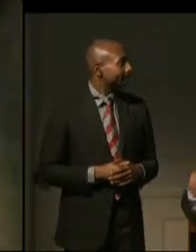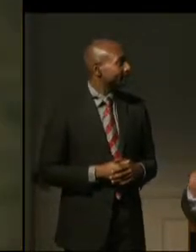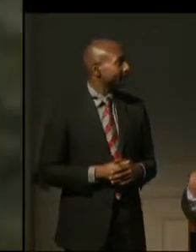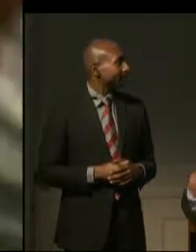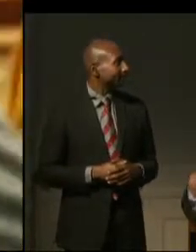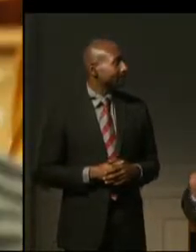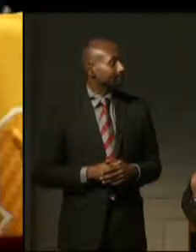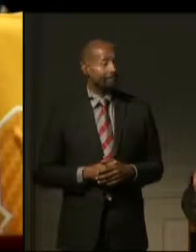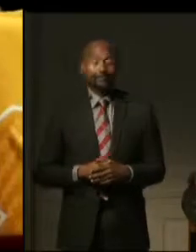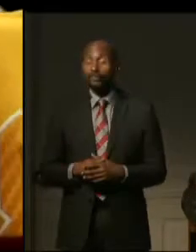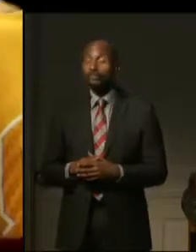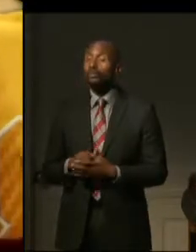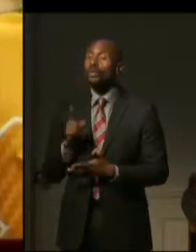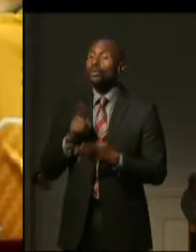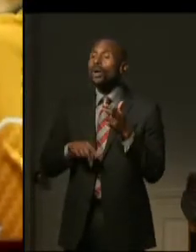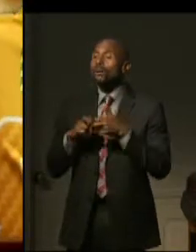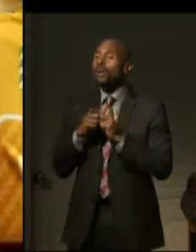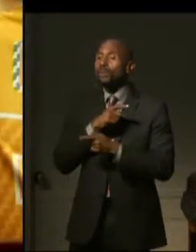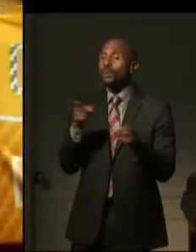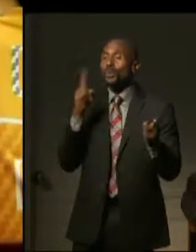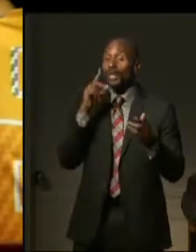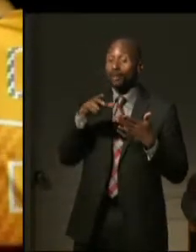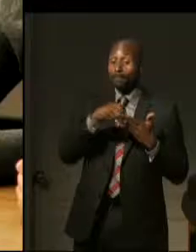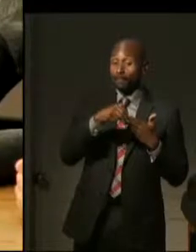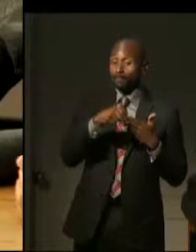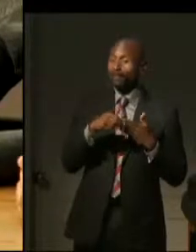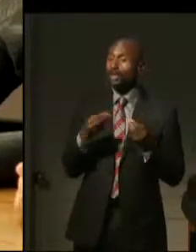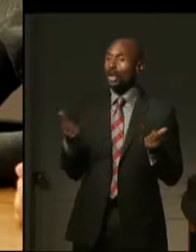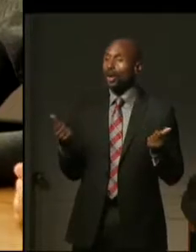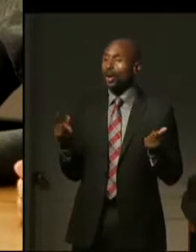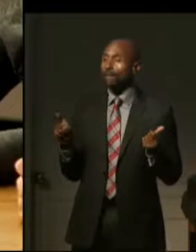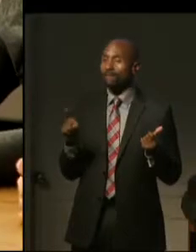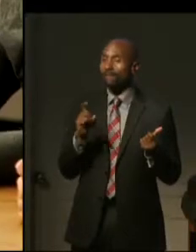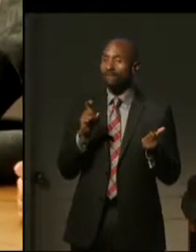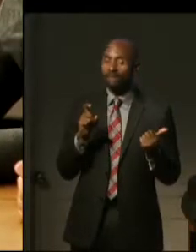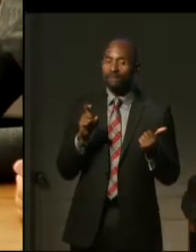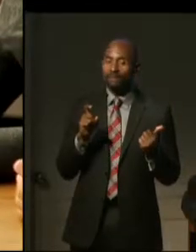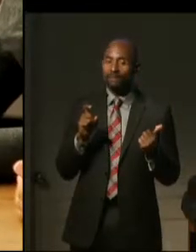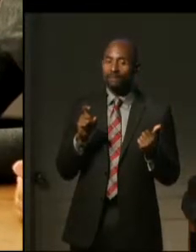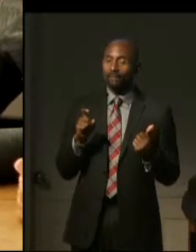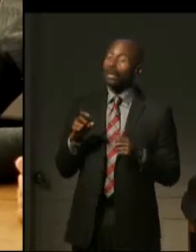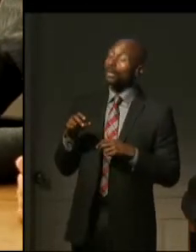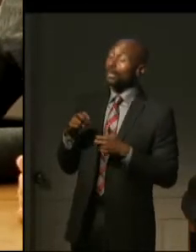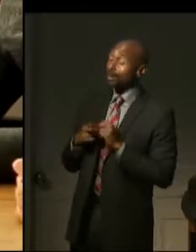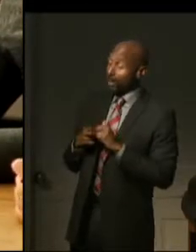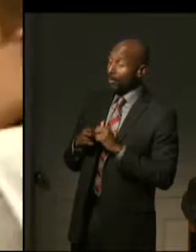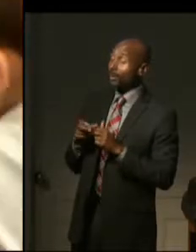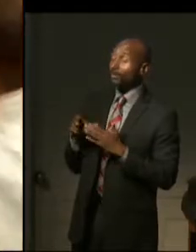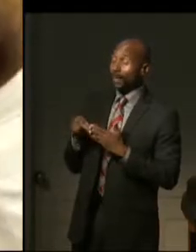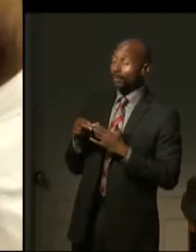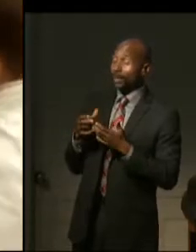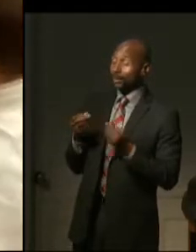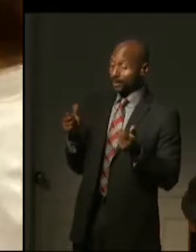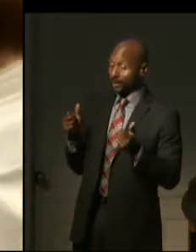So what problem do you think the paperclip solves? The problem the paperclip solves is that